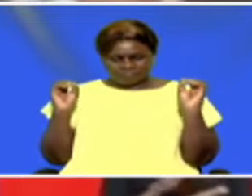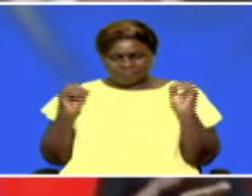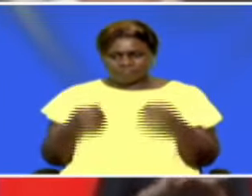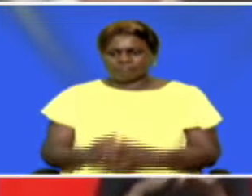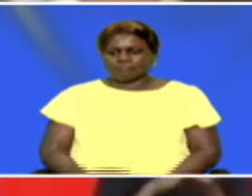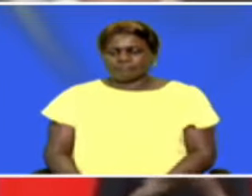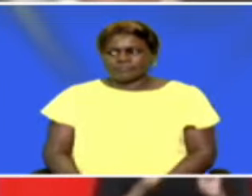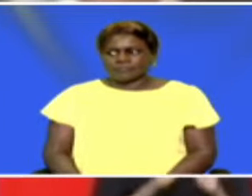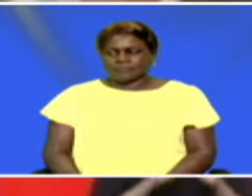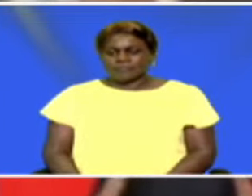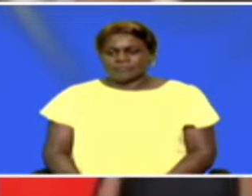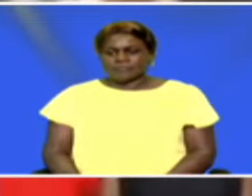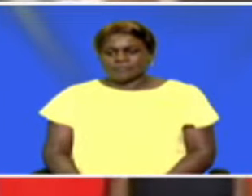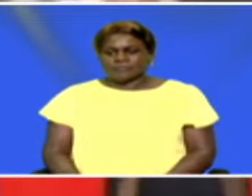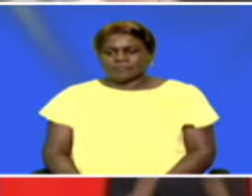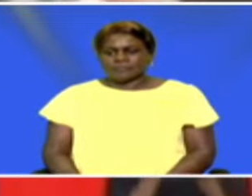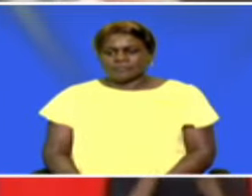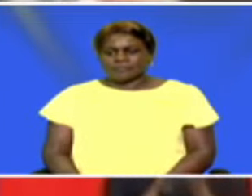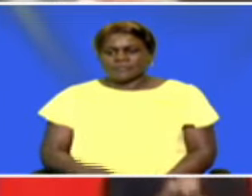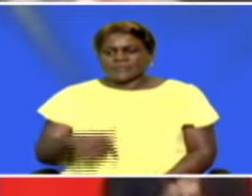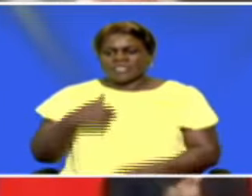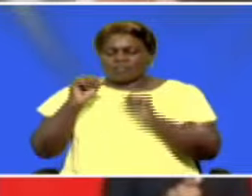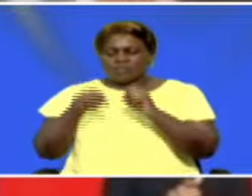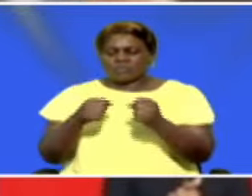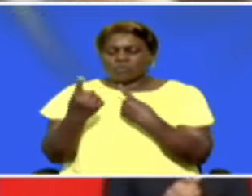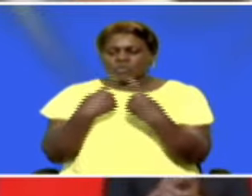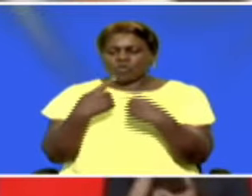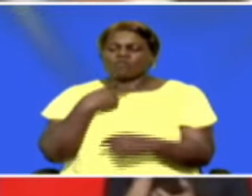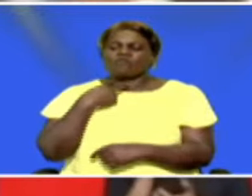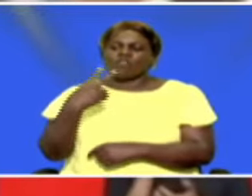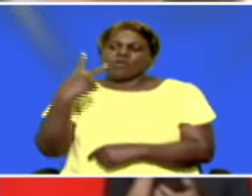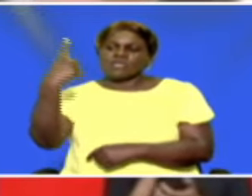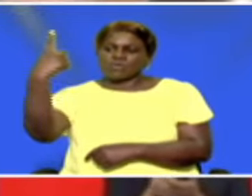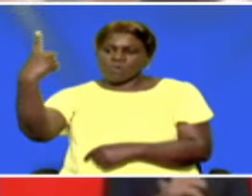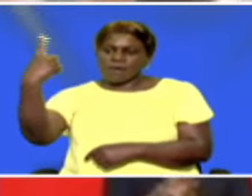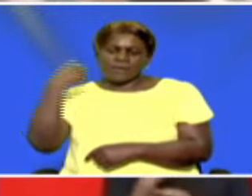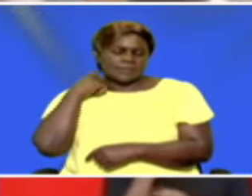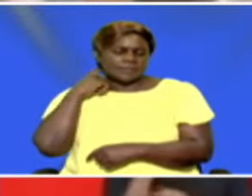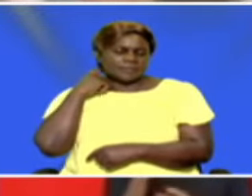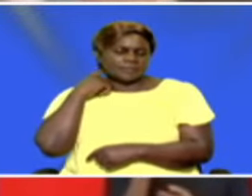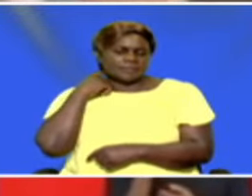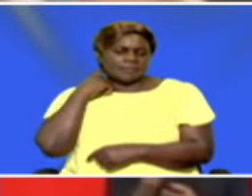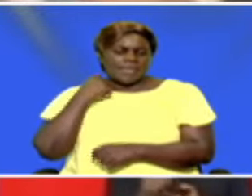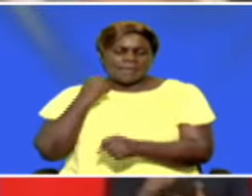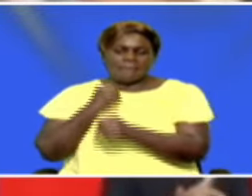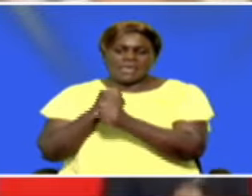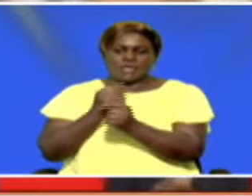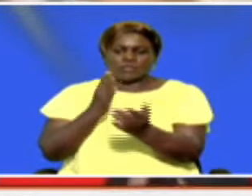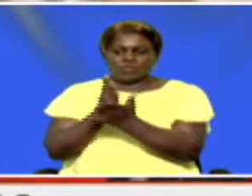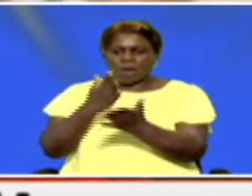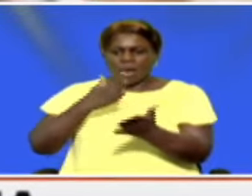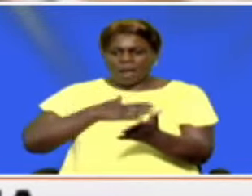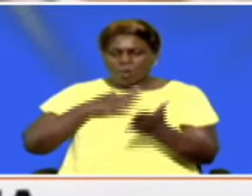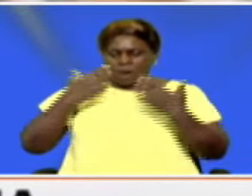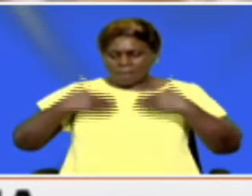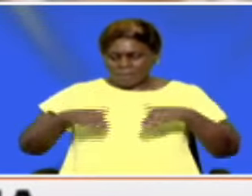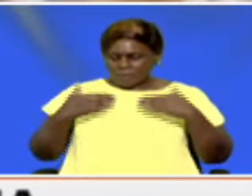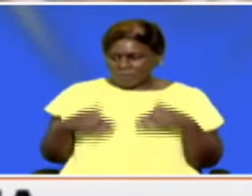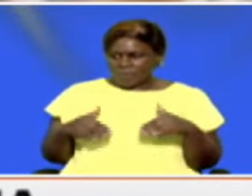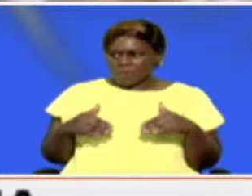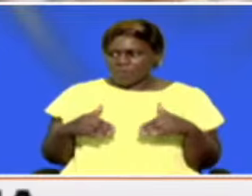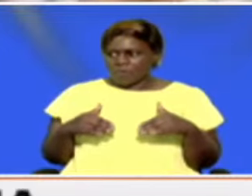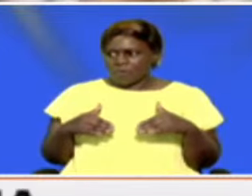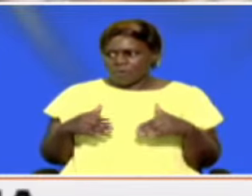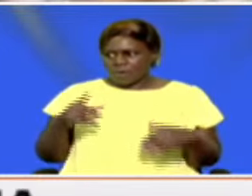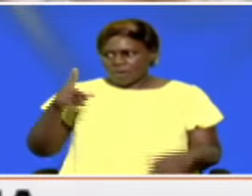planet Earth, we'll be able to speak with one voice and ensure that our people